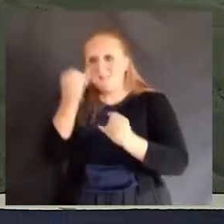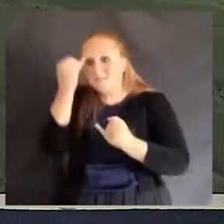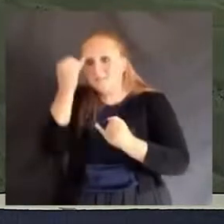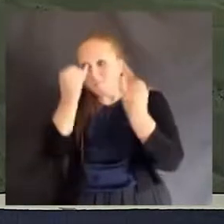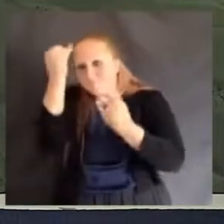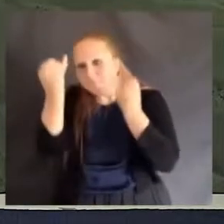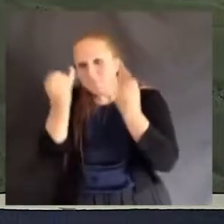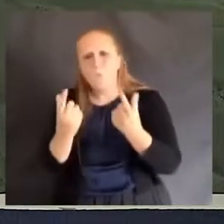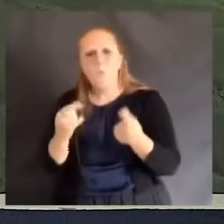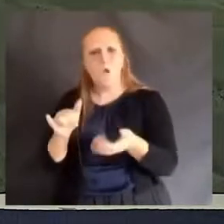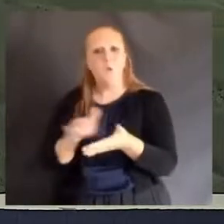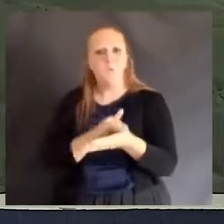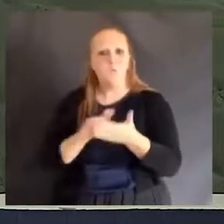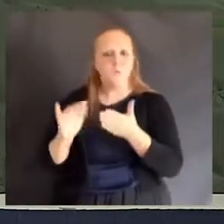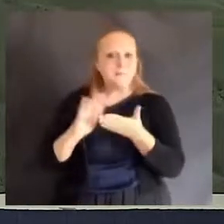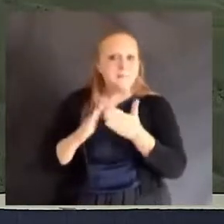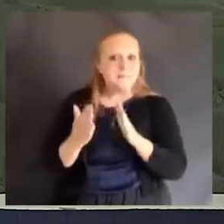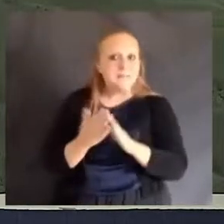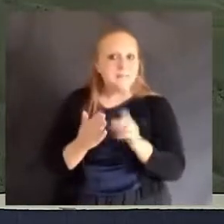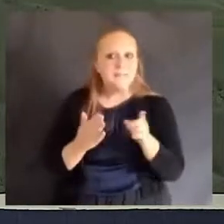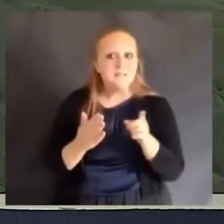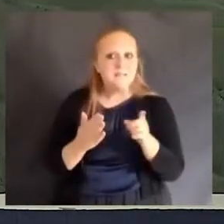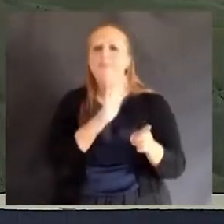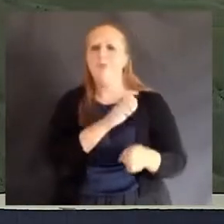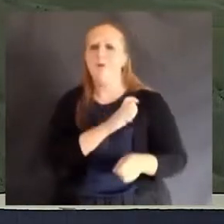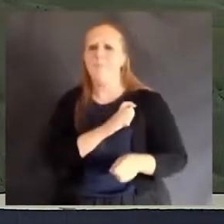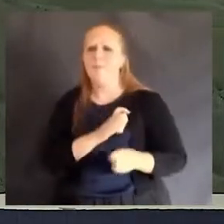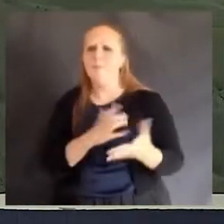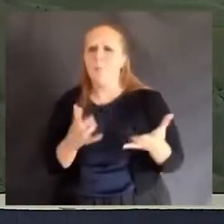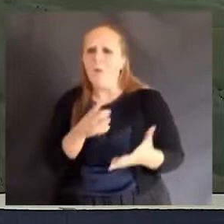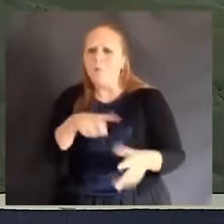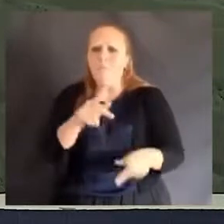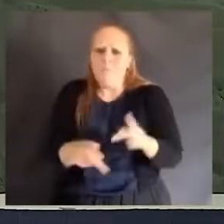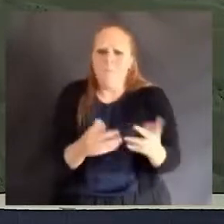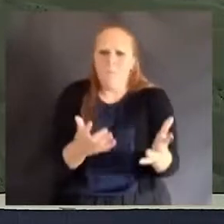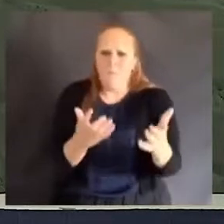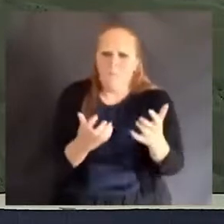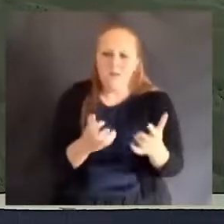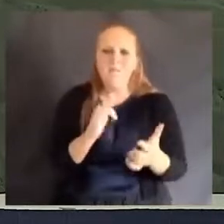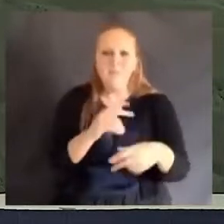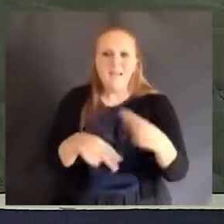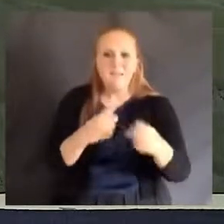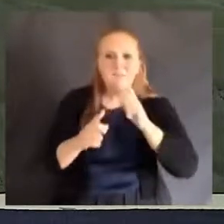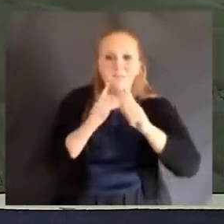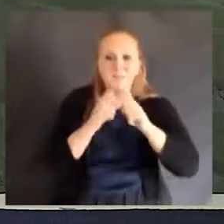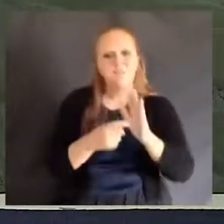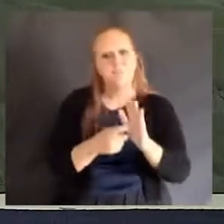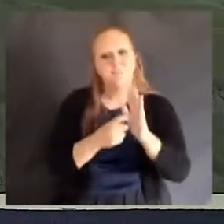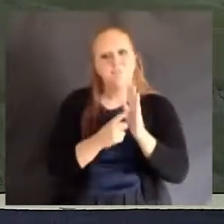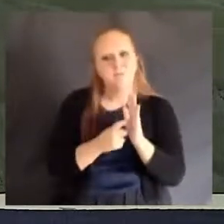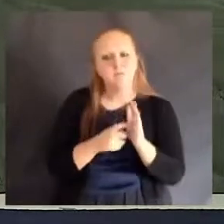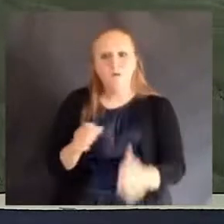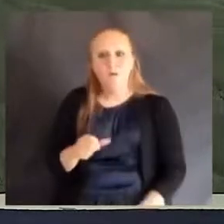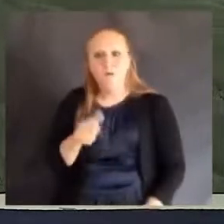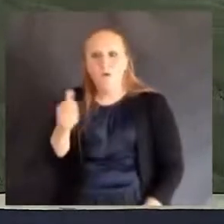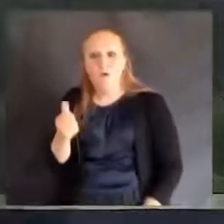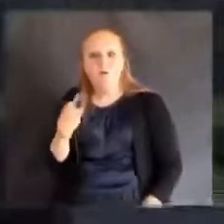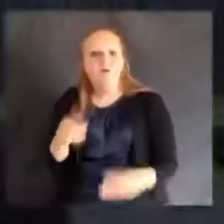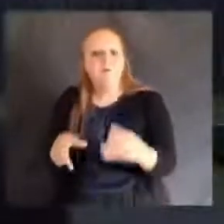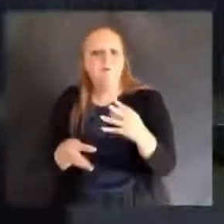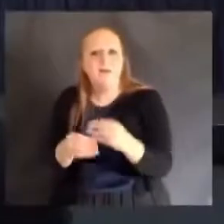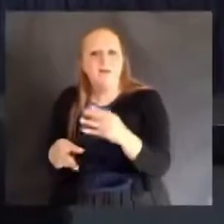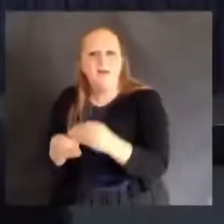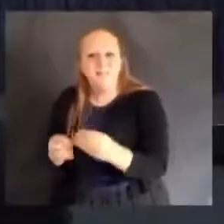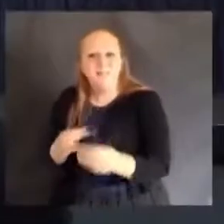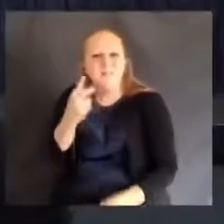York City wants. And that's the conversation that has to happen. And everything else is just on the edges as far as I'm concerned. I know